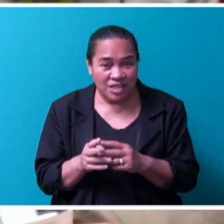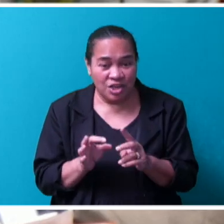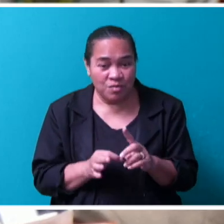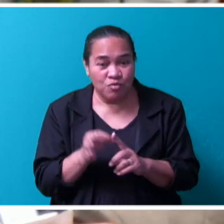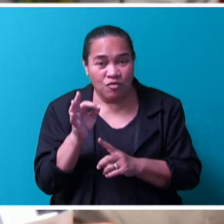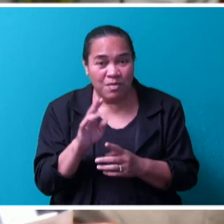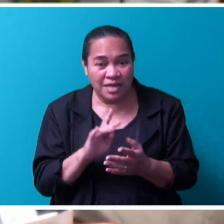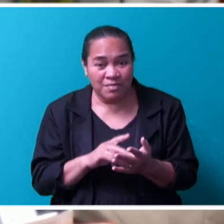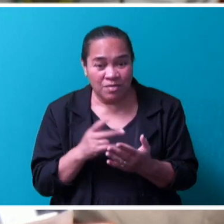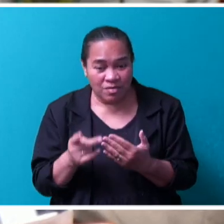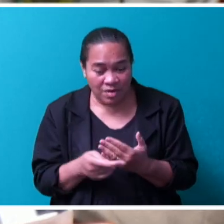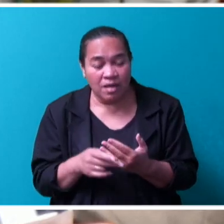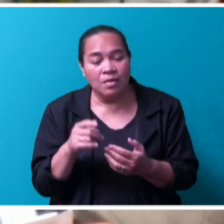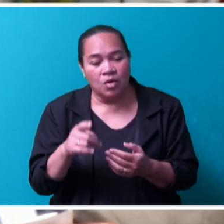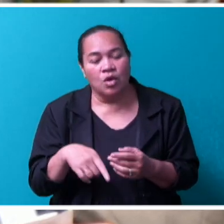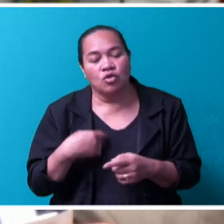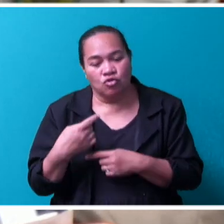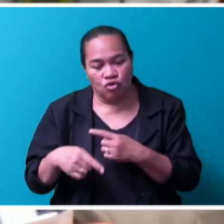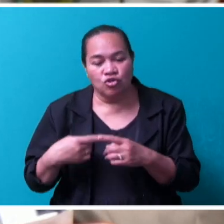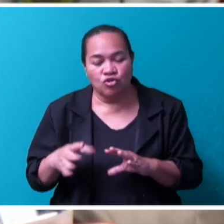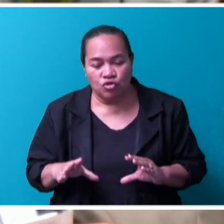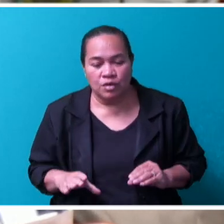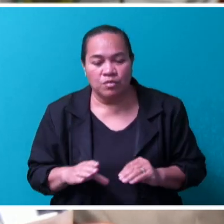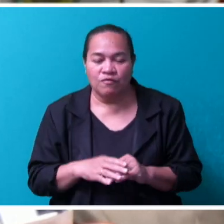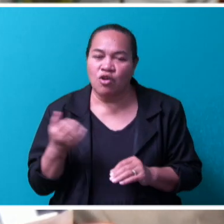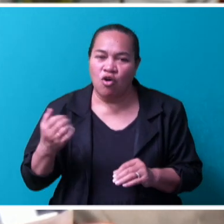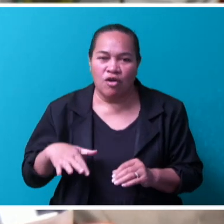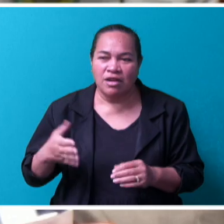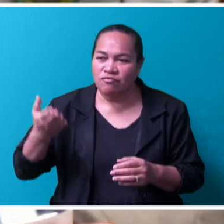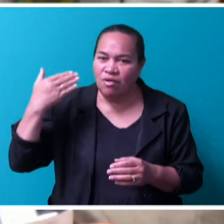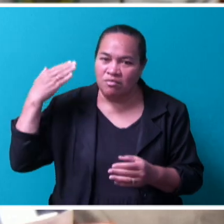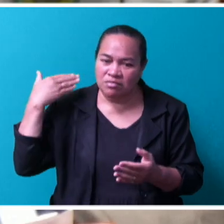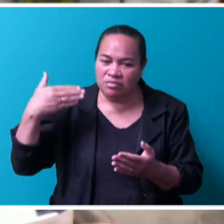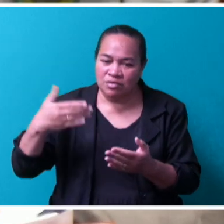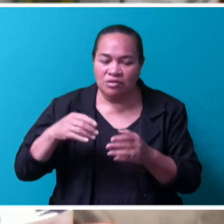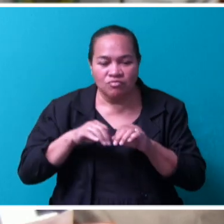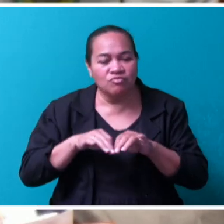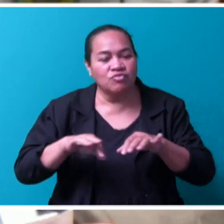direct investment that has already delivered projects across our community.